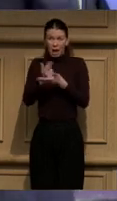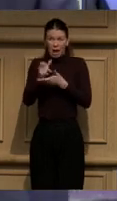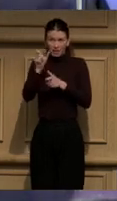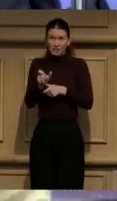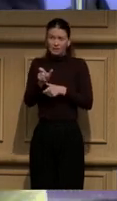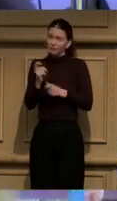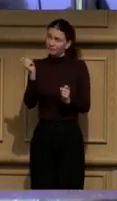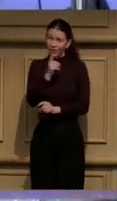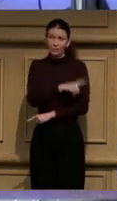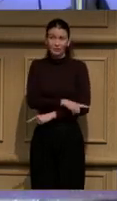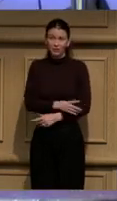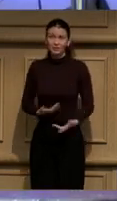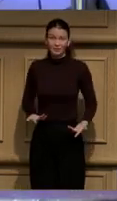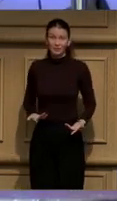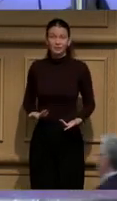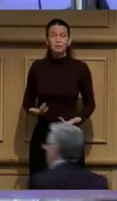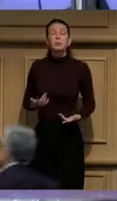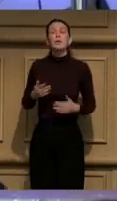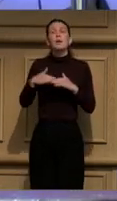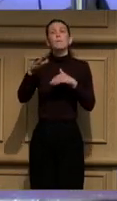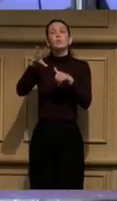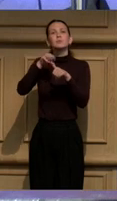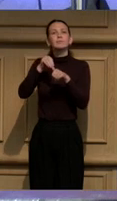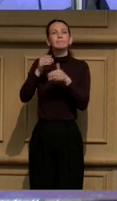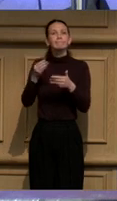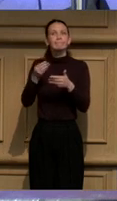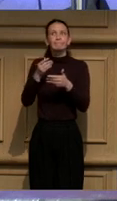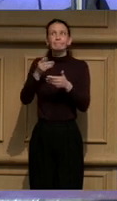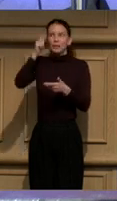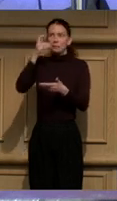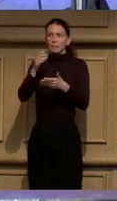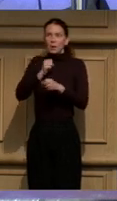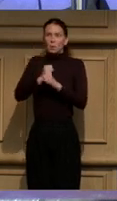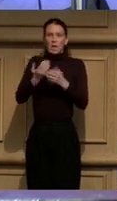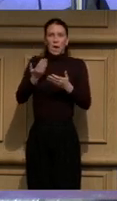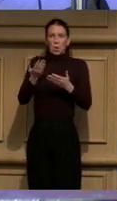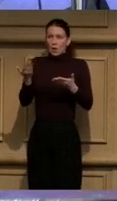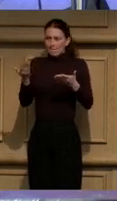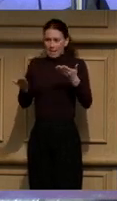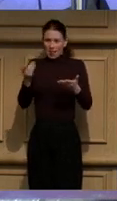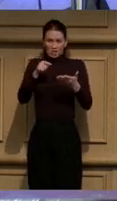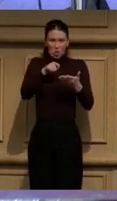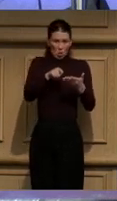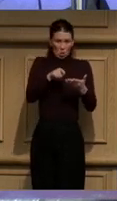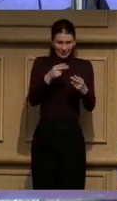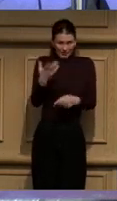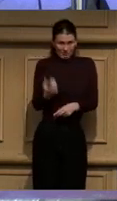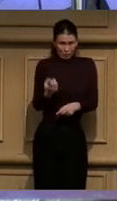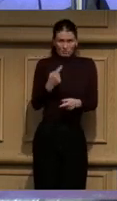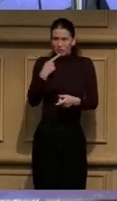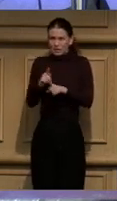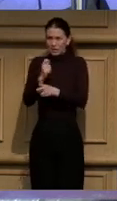and more specifically, it's the alignment of like, how do you make a living with making the type of art that you really want to make? Because sometimes you